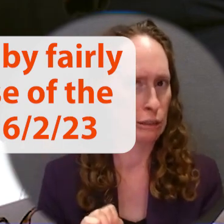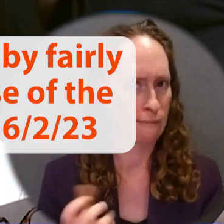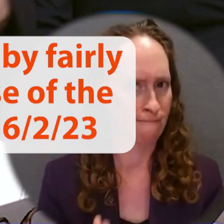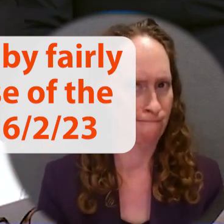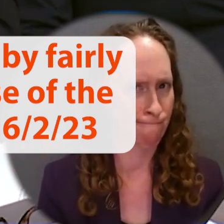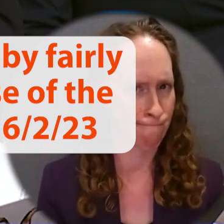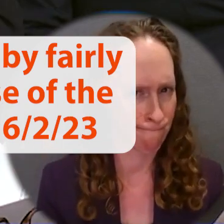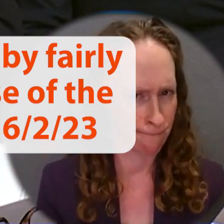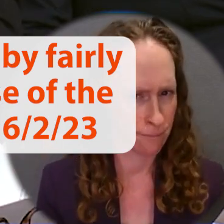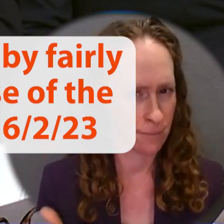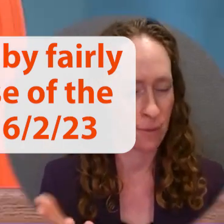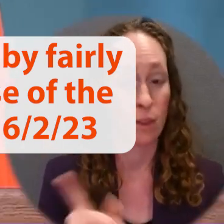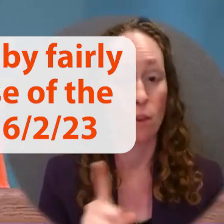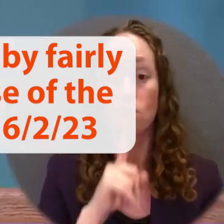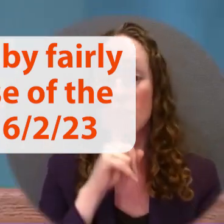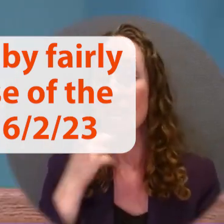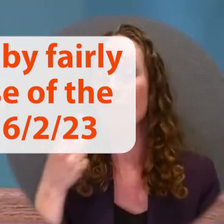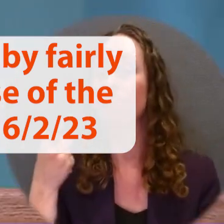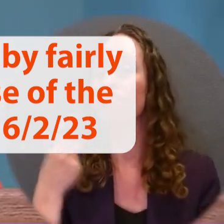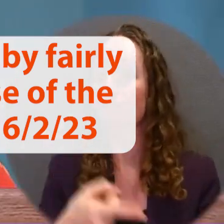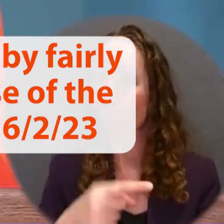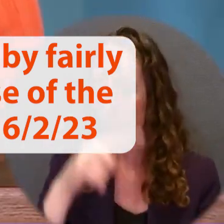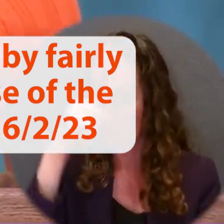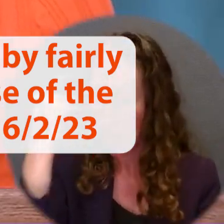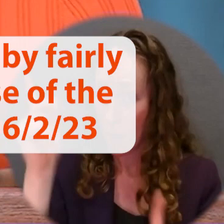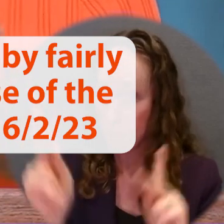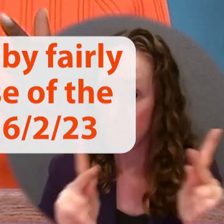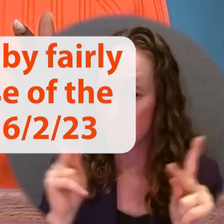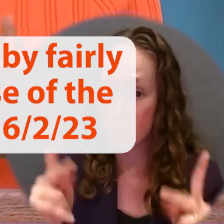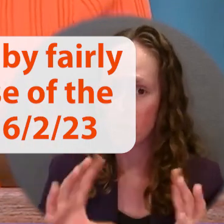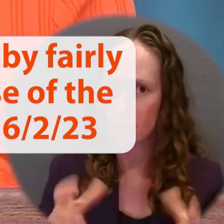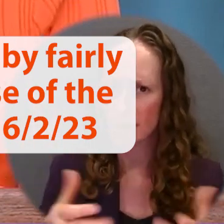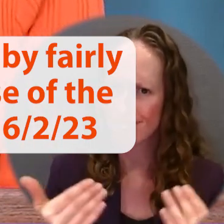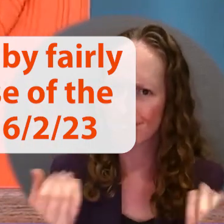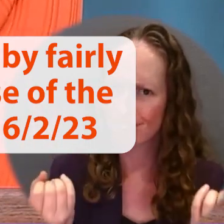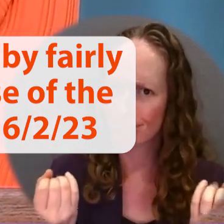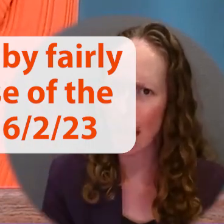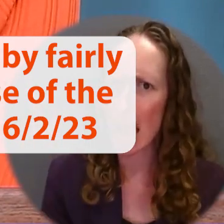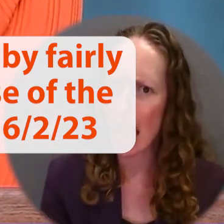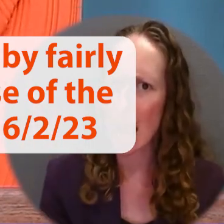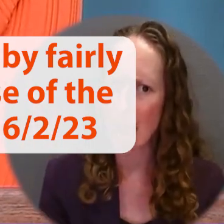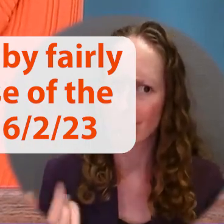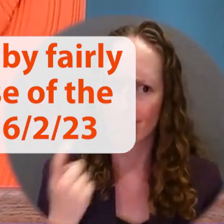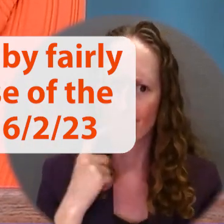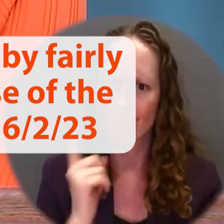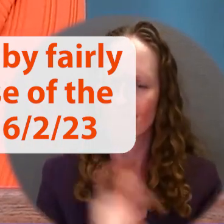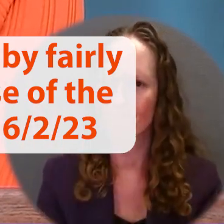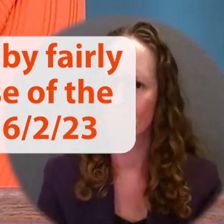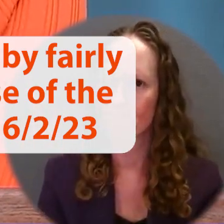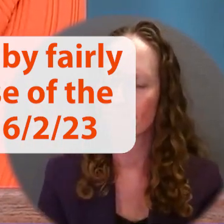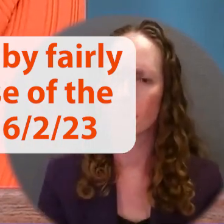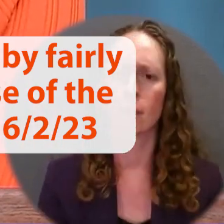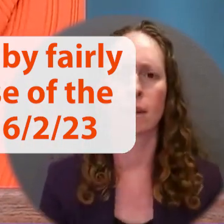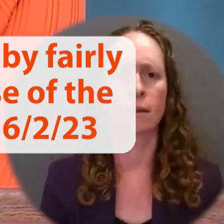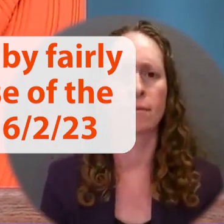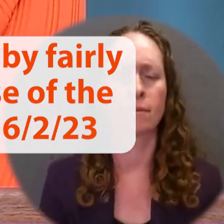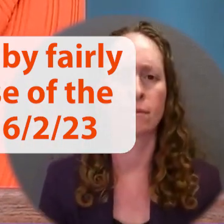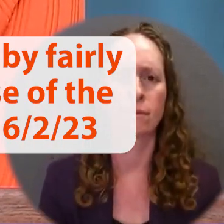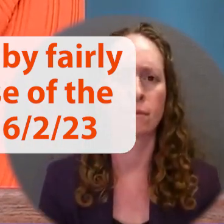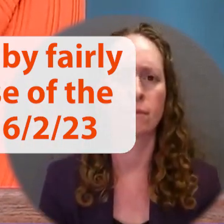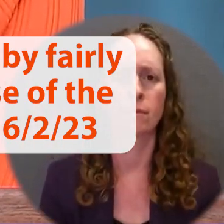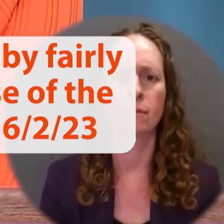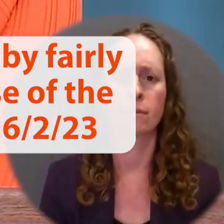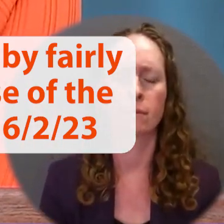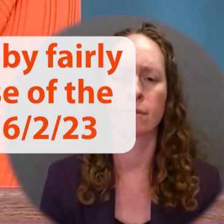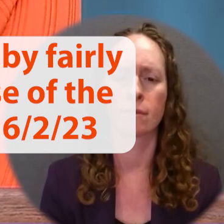a full percentage point? So it's a bit complicated. I've asked the economist about this here, but those numbers come